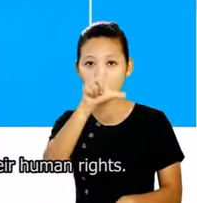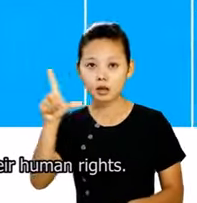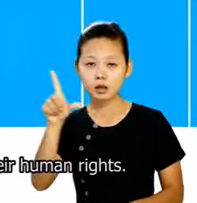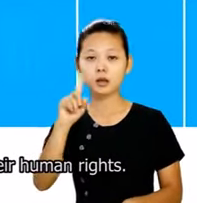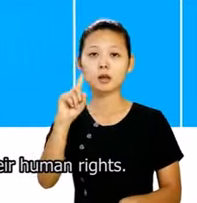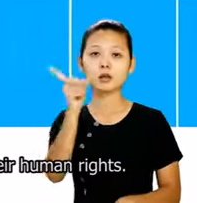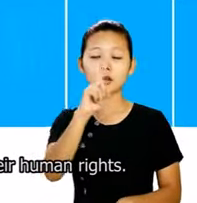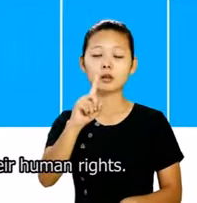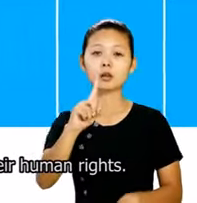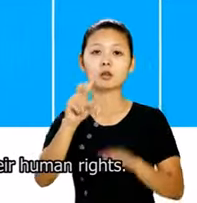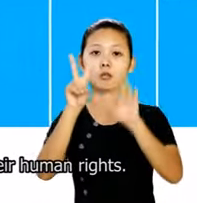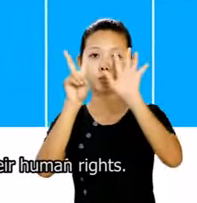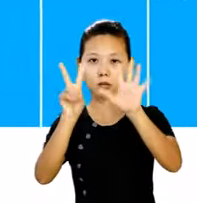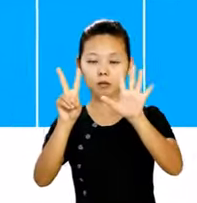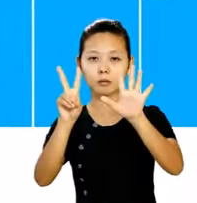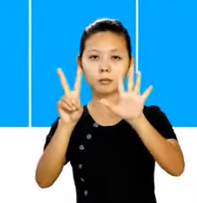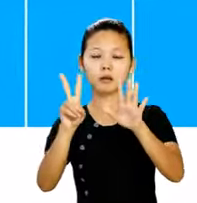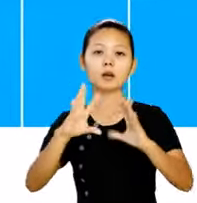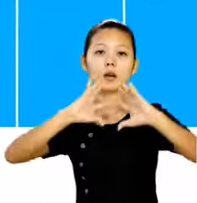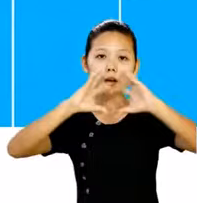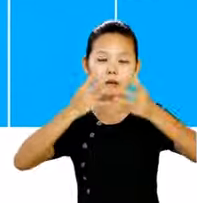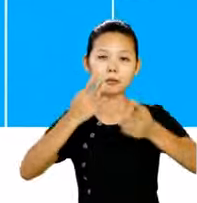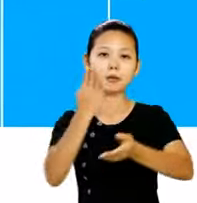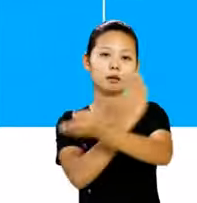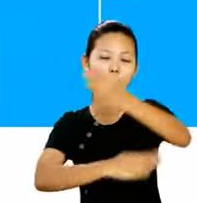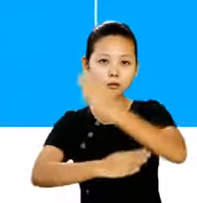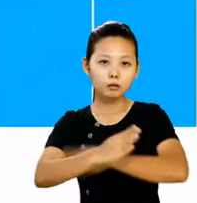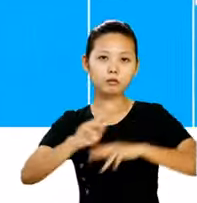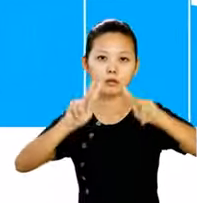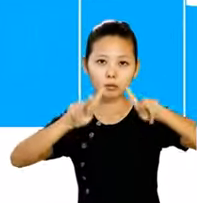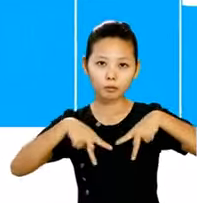can enjoy their human rights.